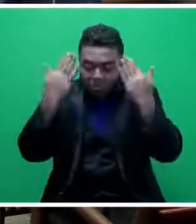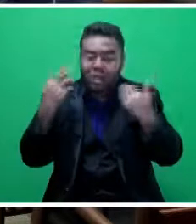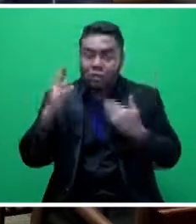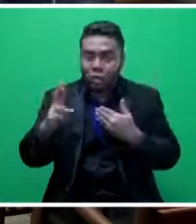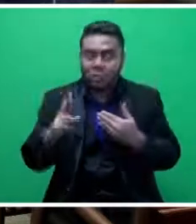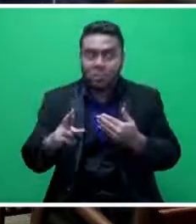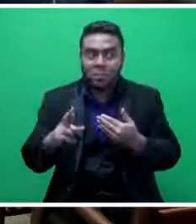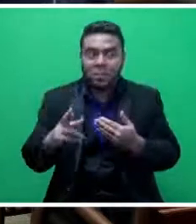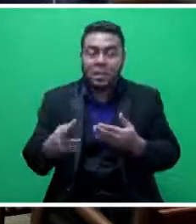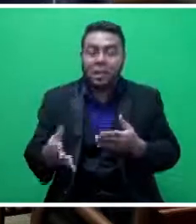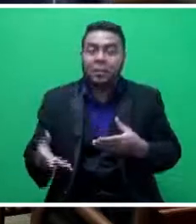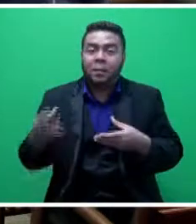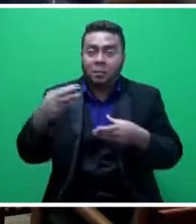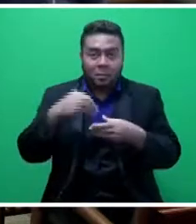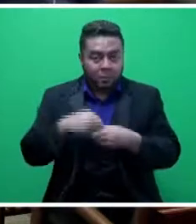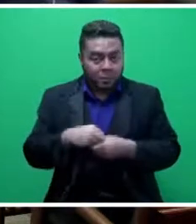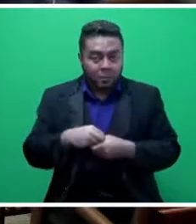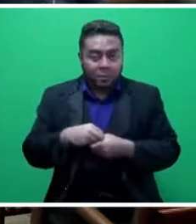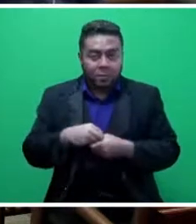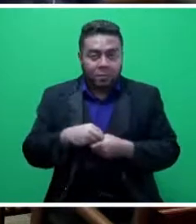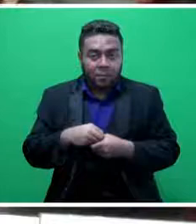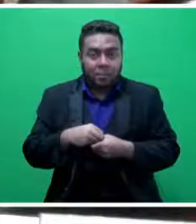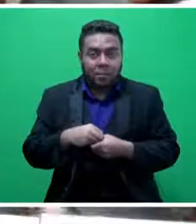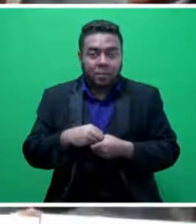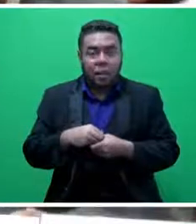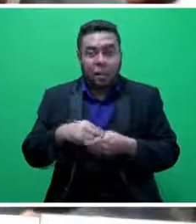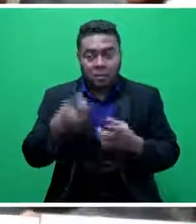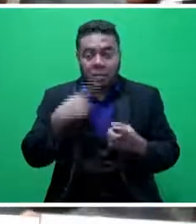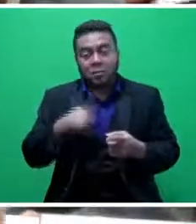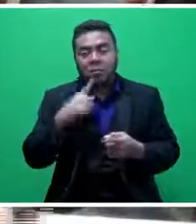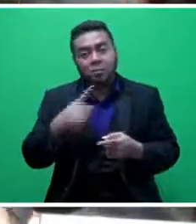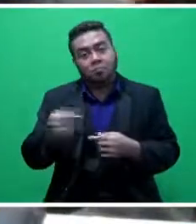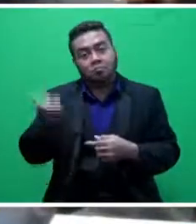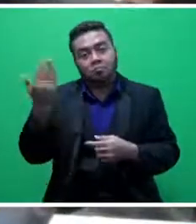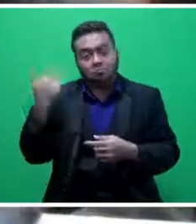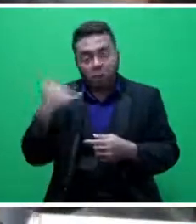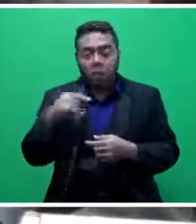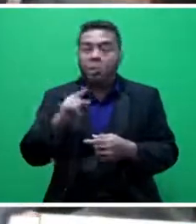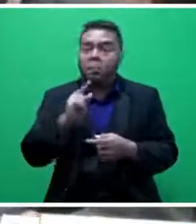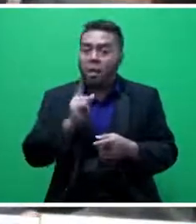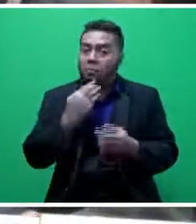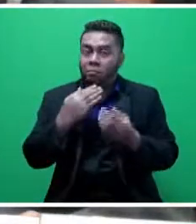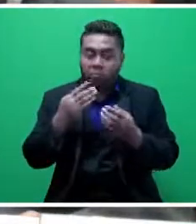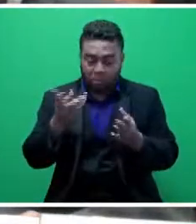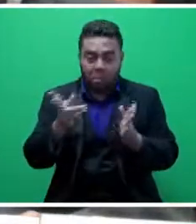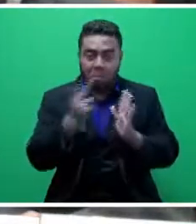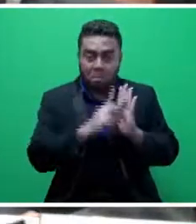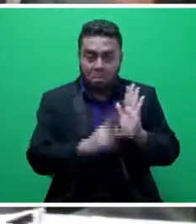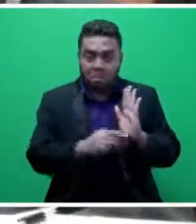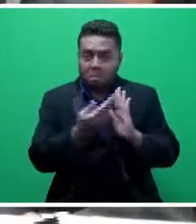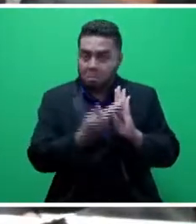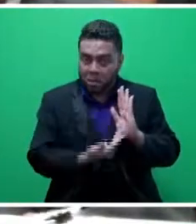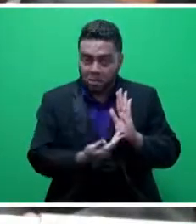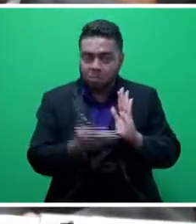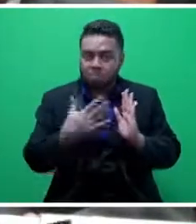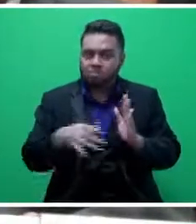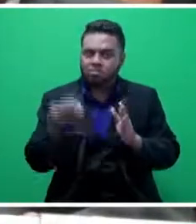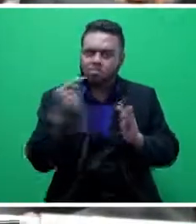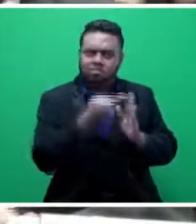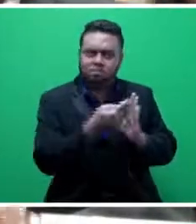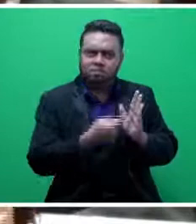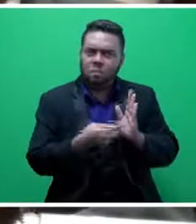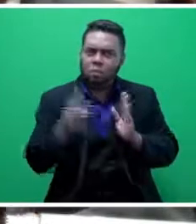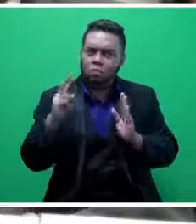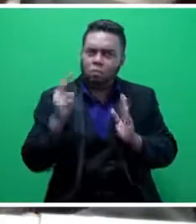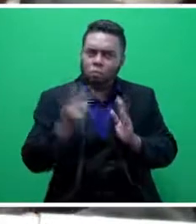sir, as alluded to earlier on when we tabled these bills, these